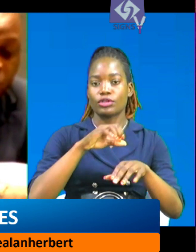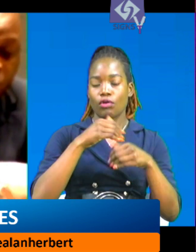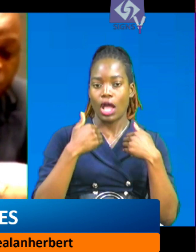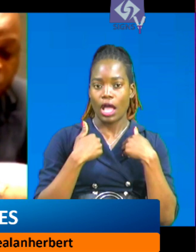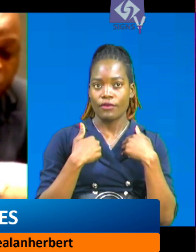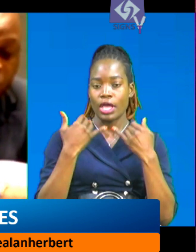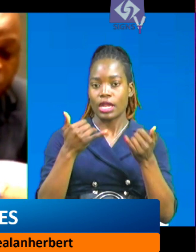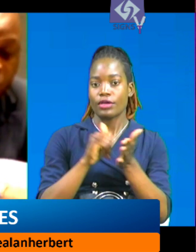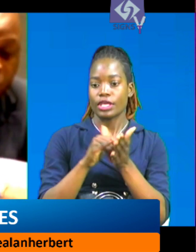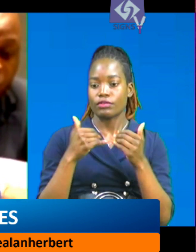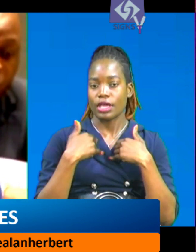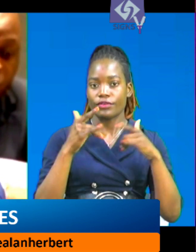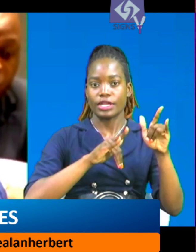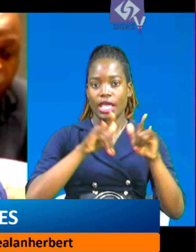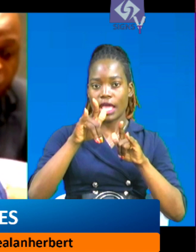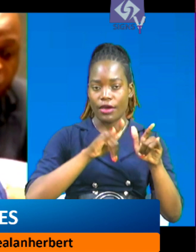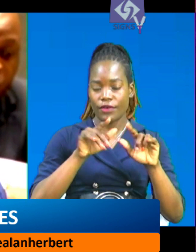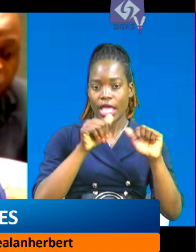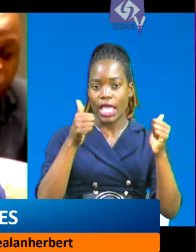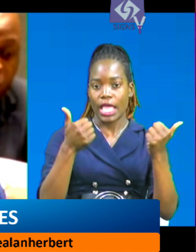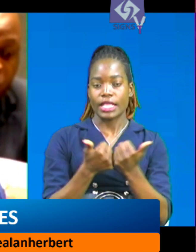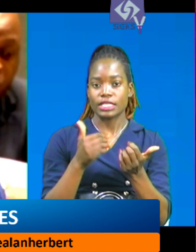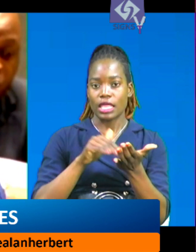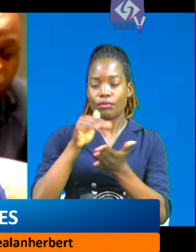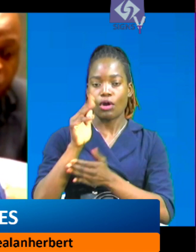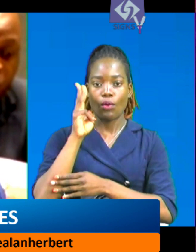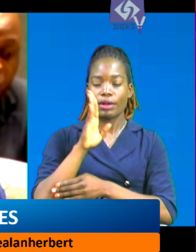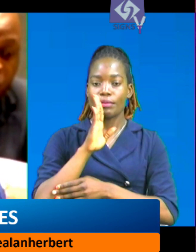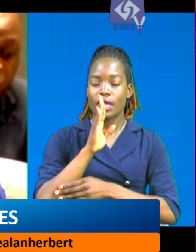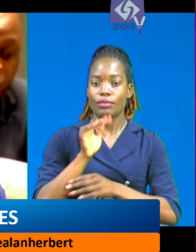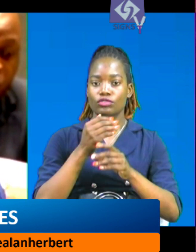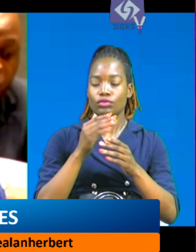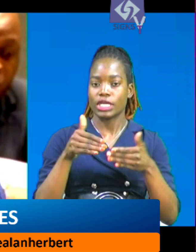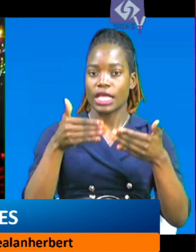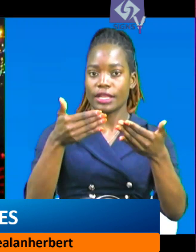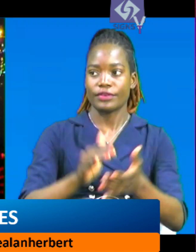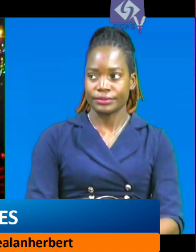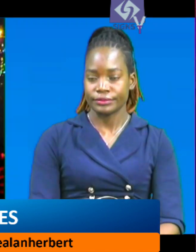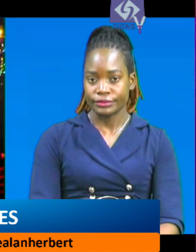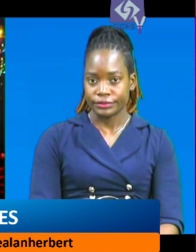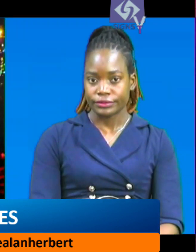especially now that we have a diaspora placement agency, the more we'll be able to deliver.